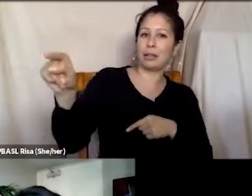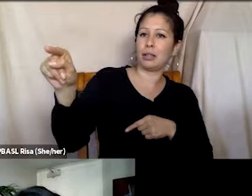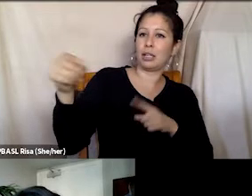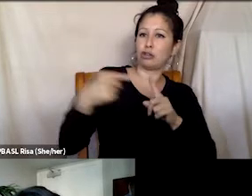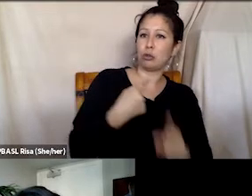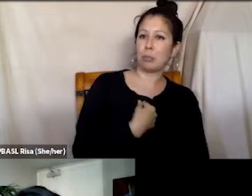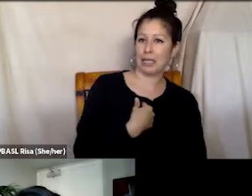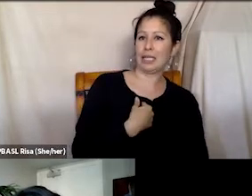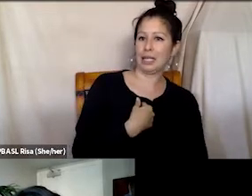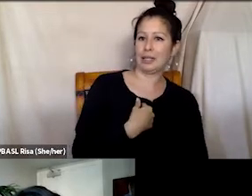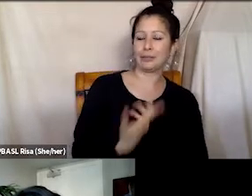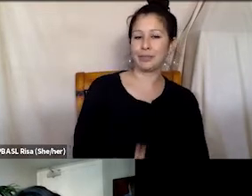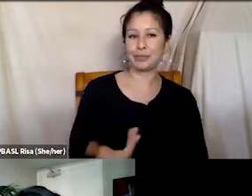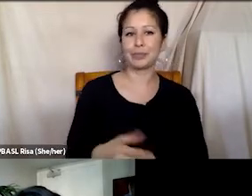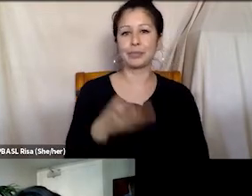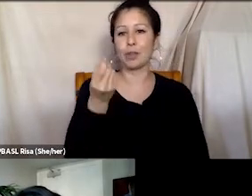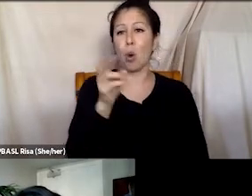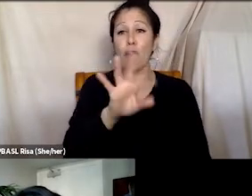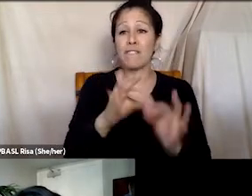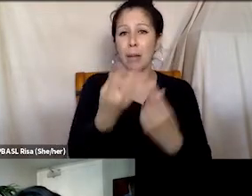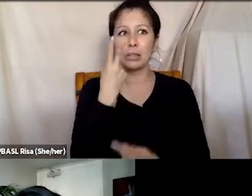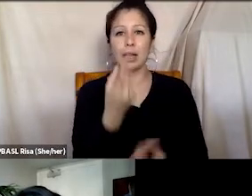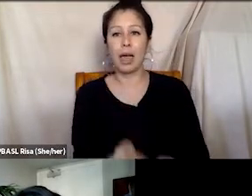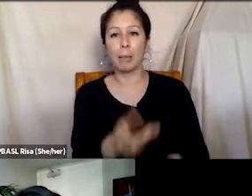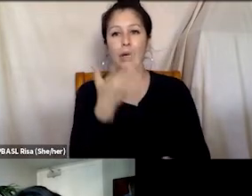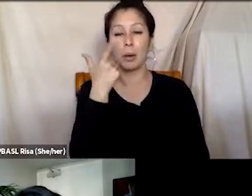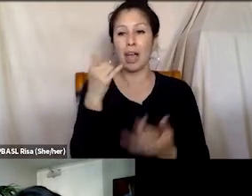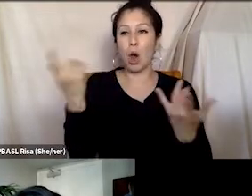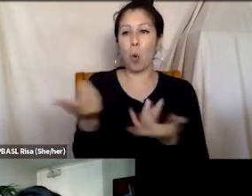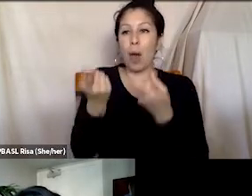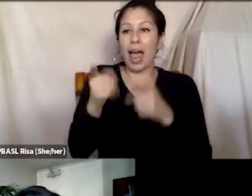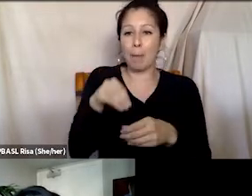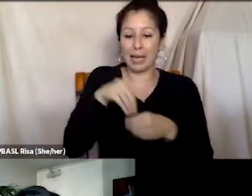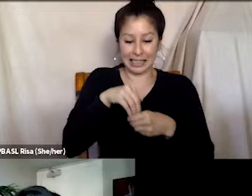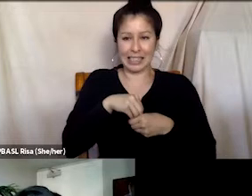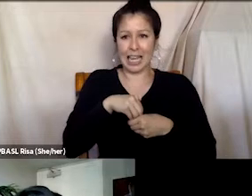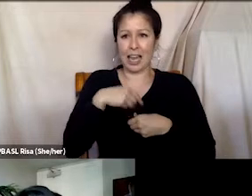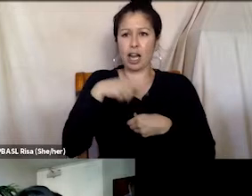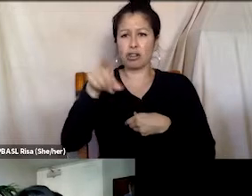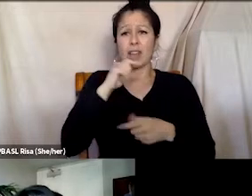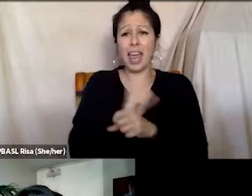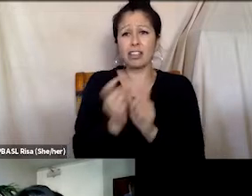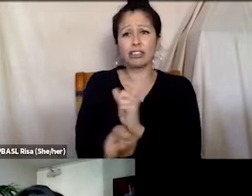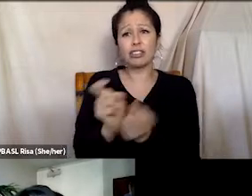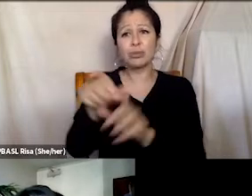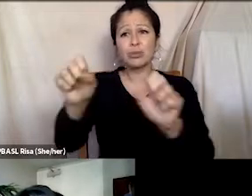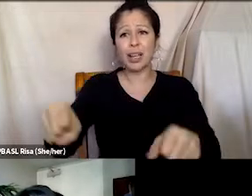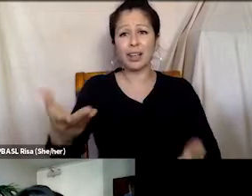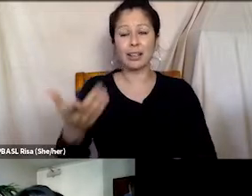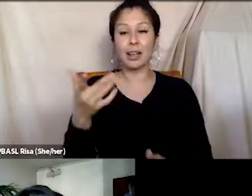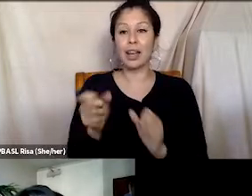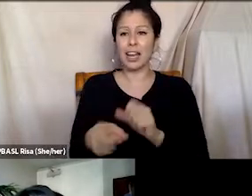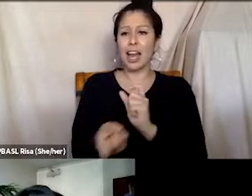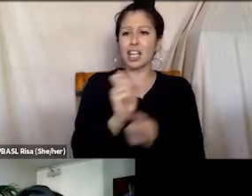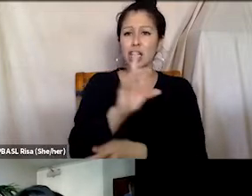of what happened to you or your family. So because it's what happens inside you, you can actually change it. You can